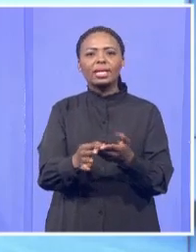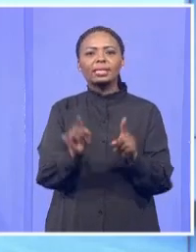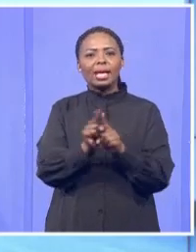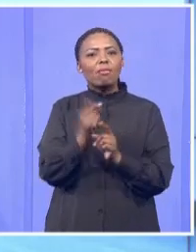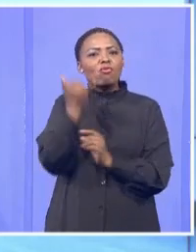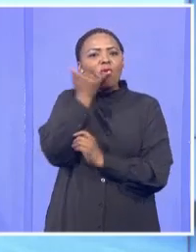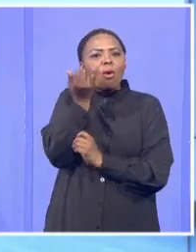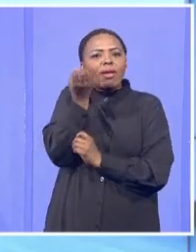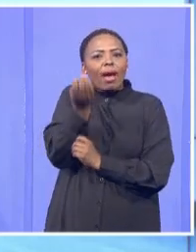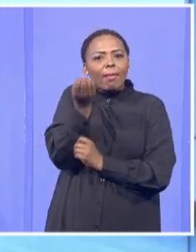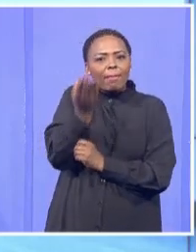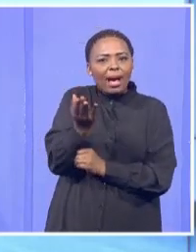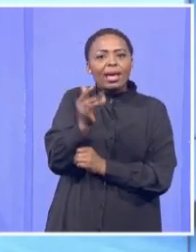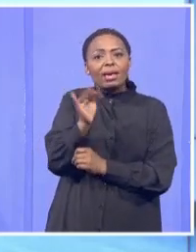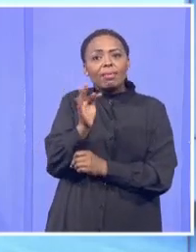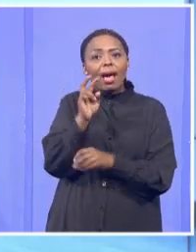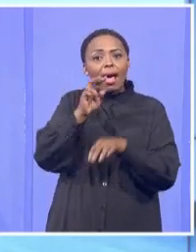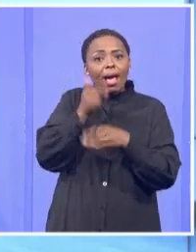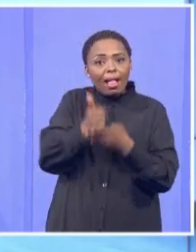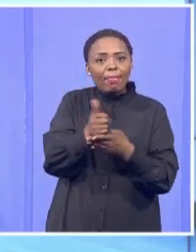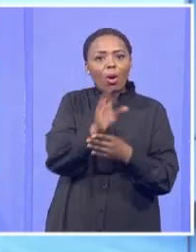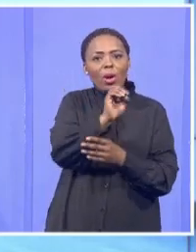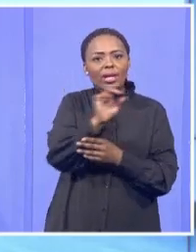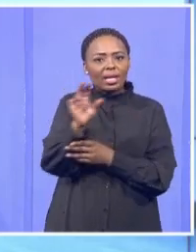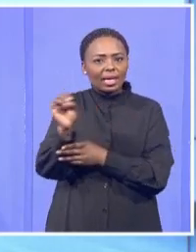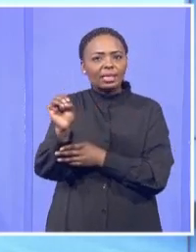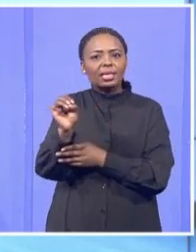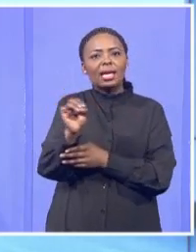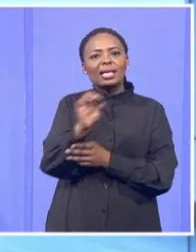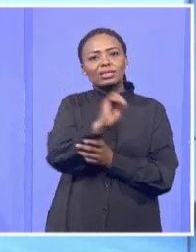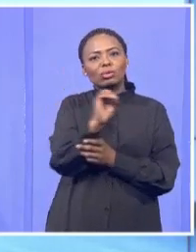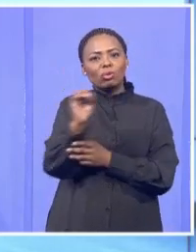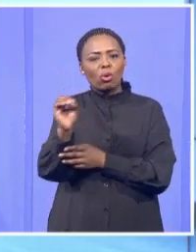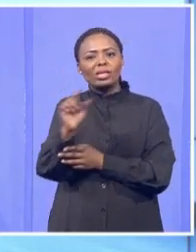for further assistance is 0800 000